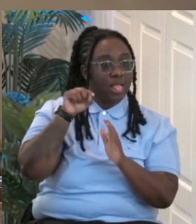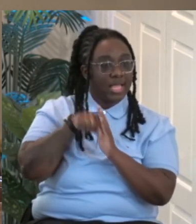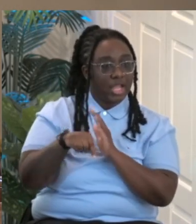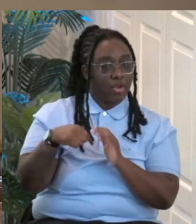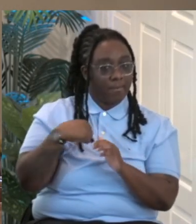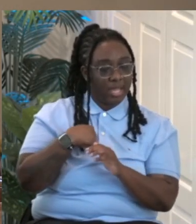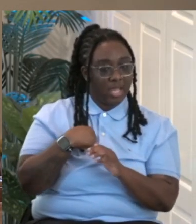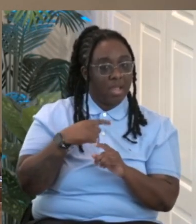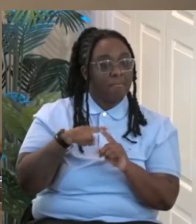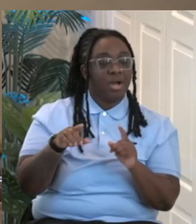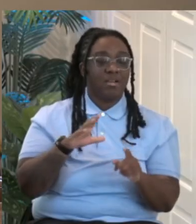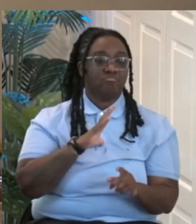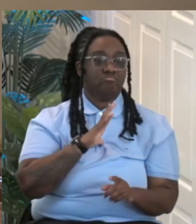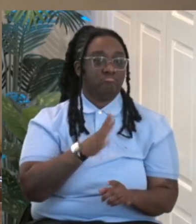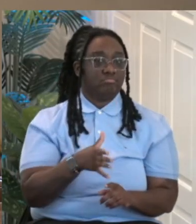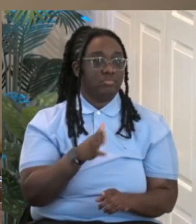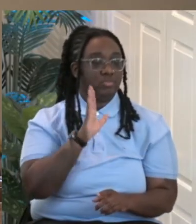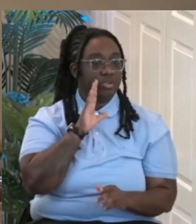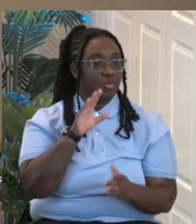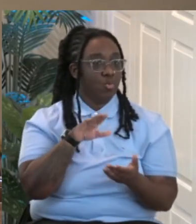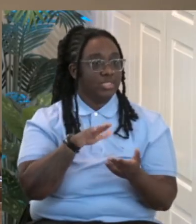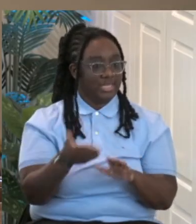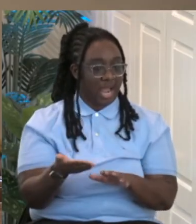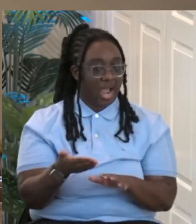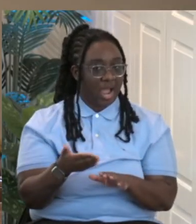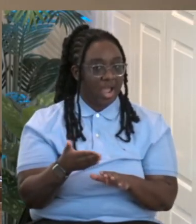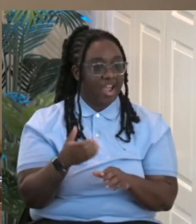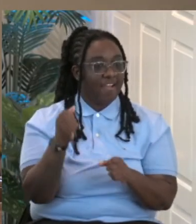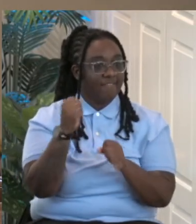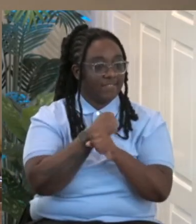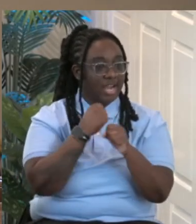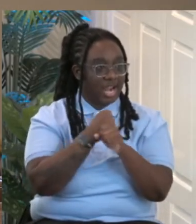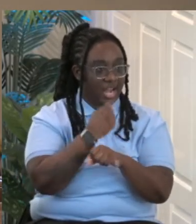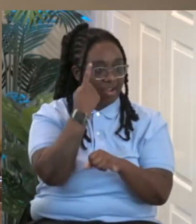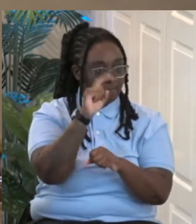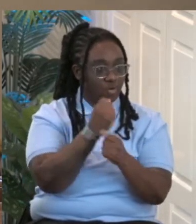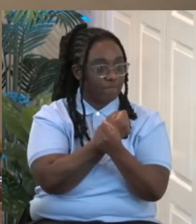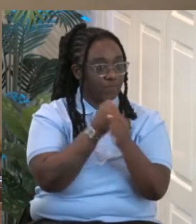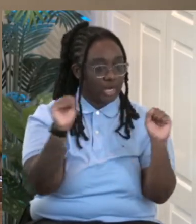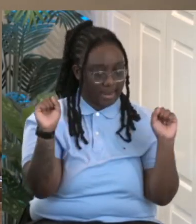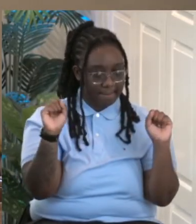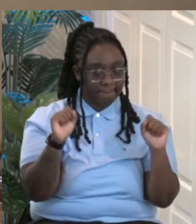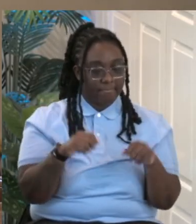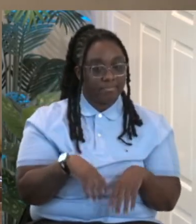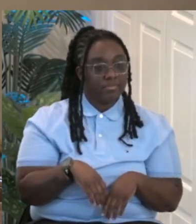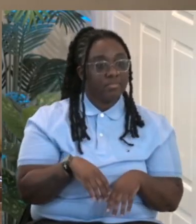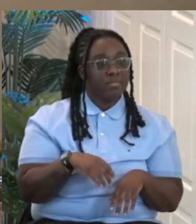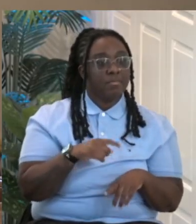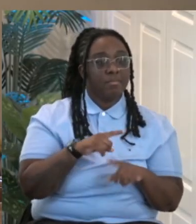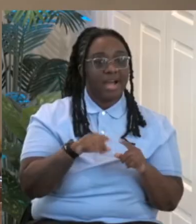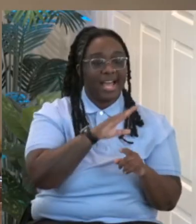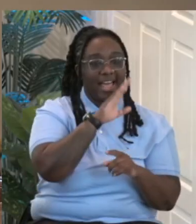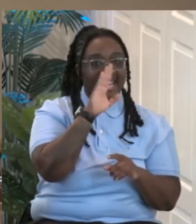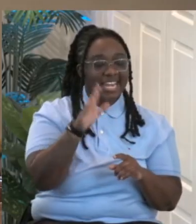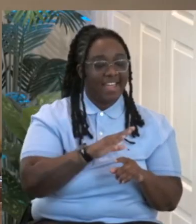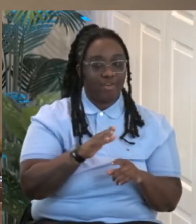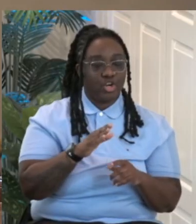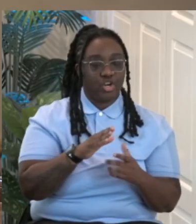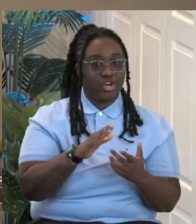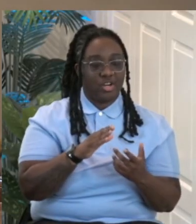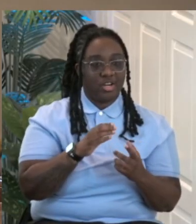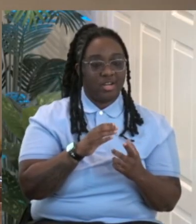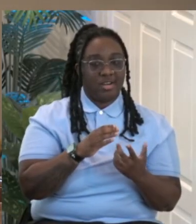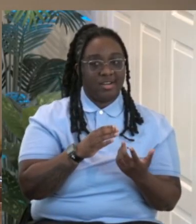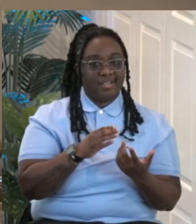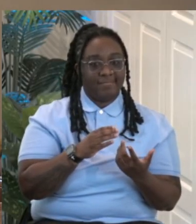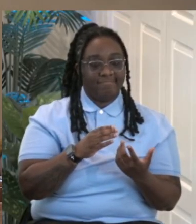freedom. And Adamson, I never left that in my heart, what he said. He knew he was going to die, going back to South